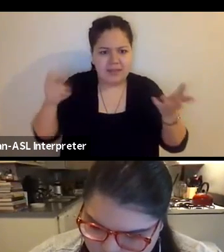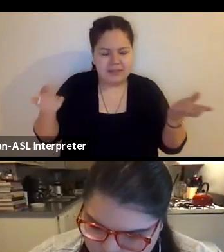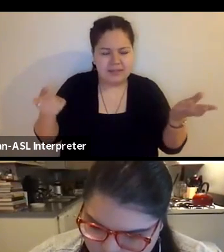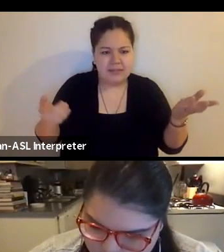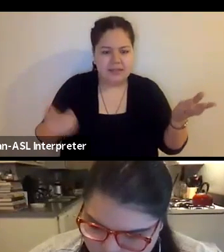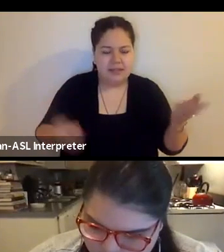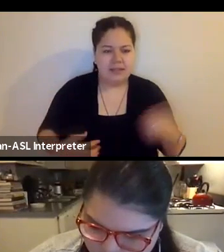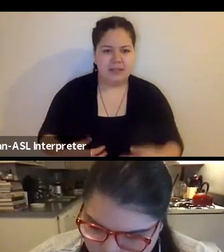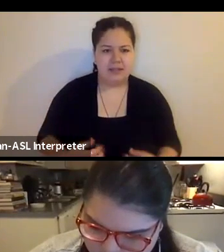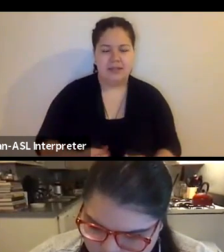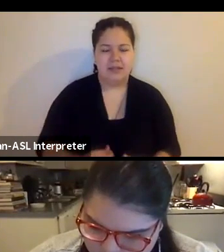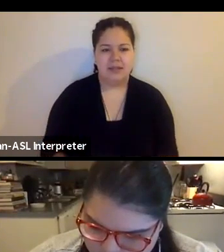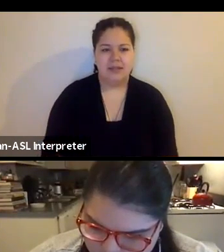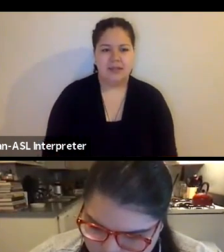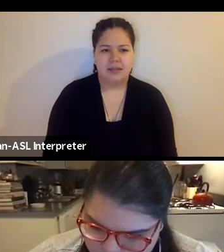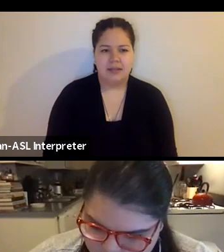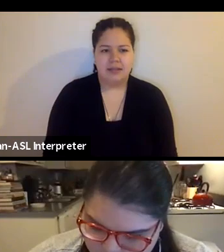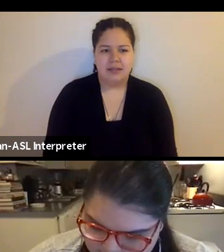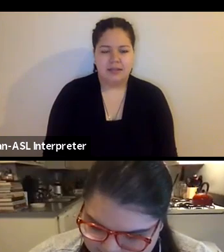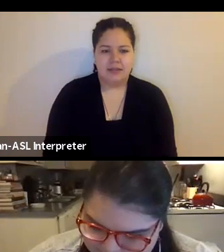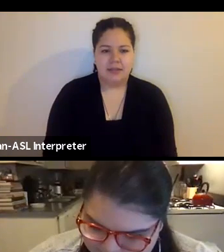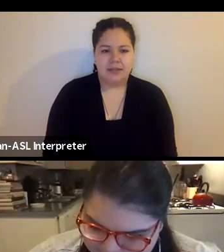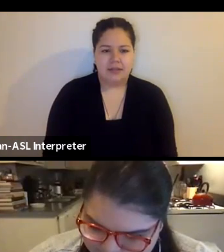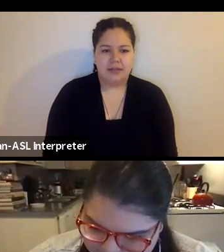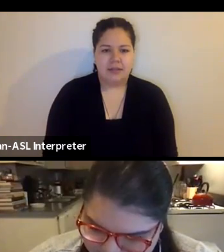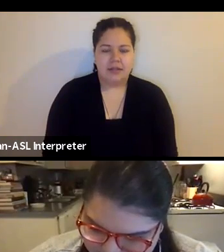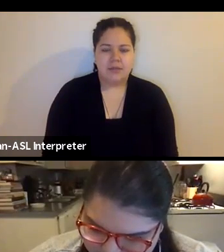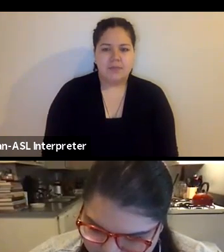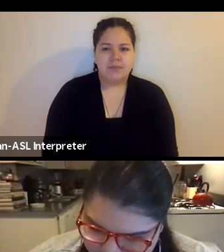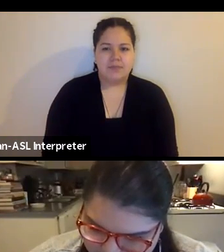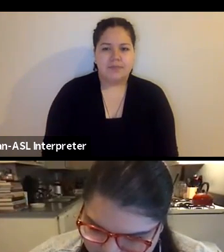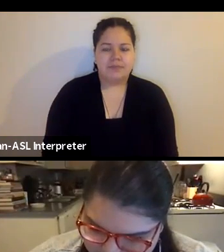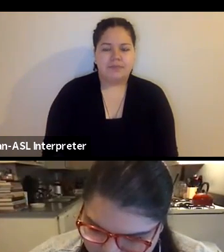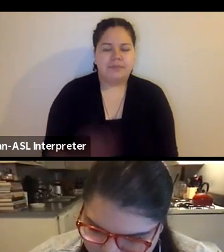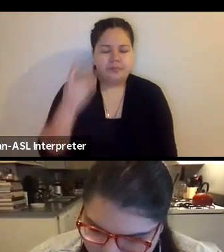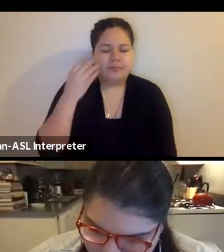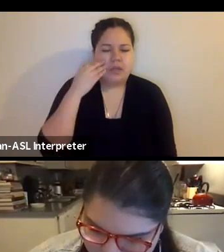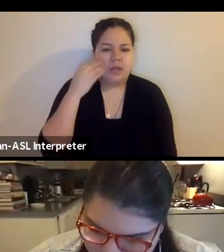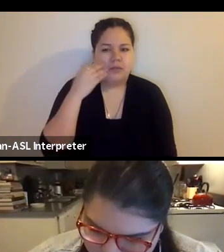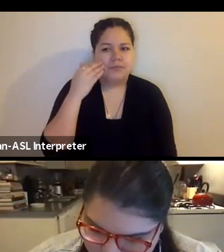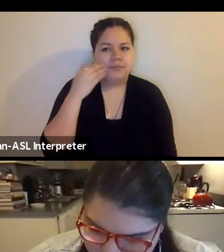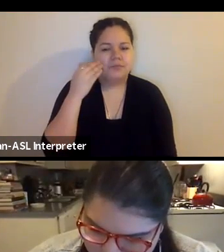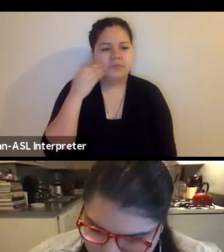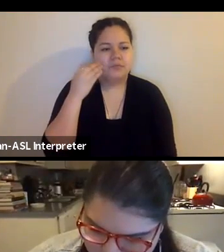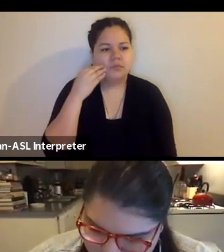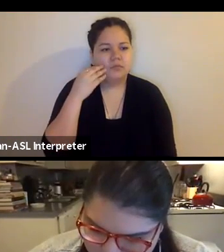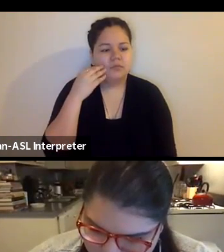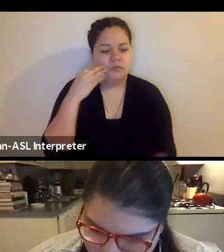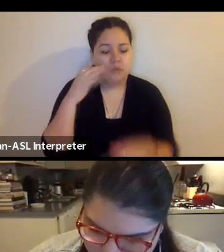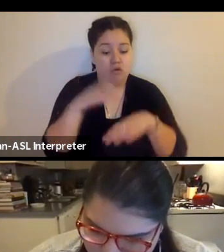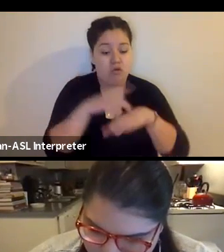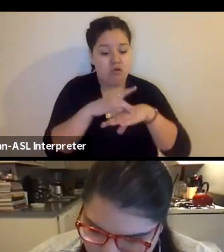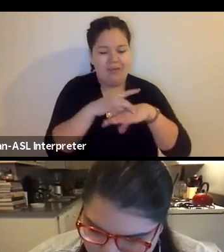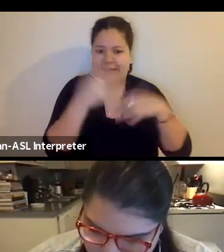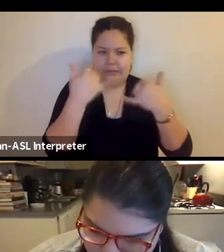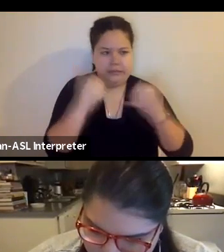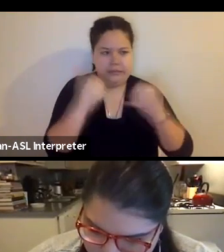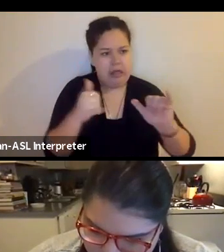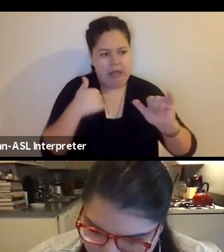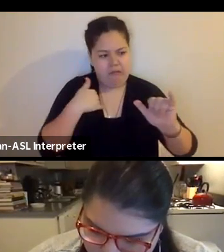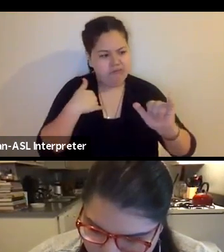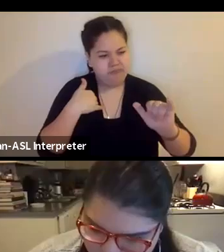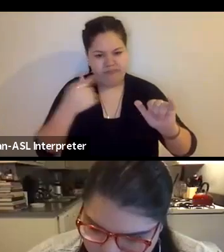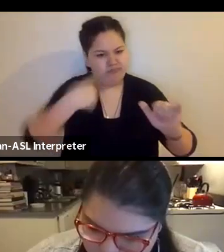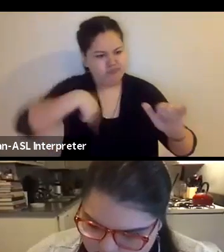abuse. Well, I say may, and I'm really understating. There is abuse of the earth in the